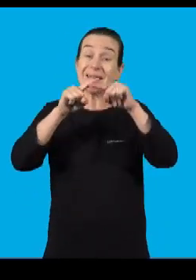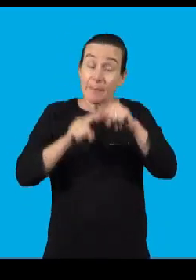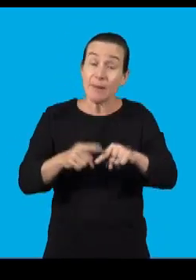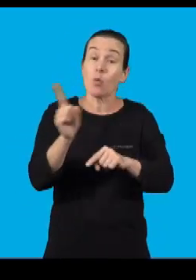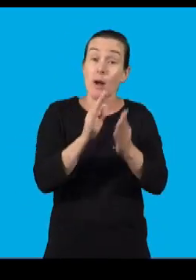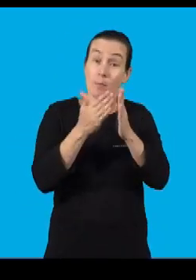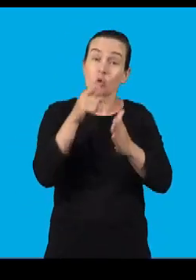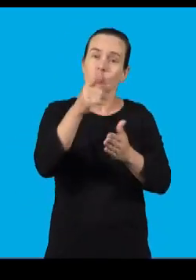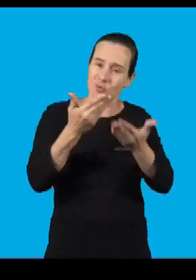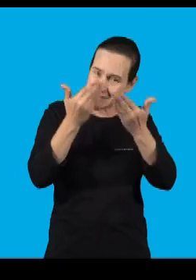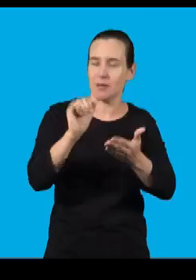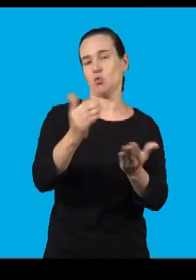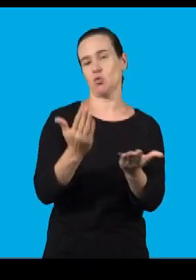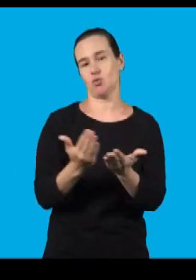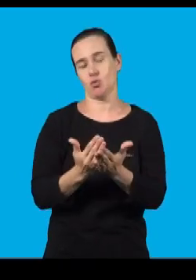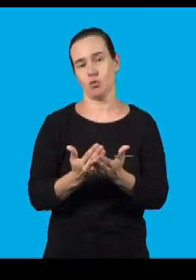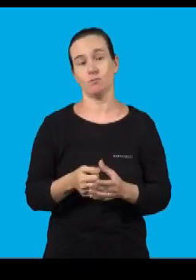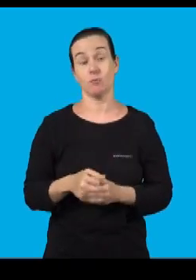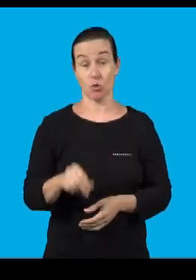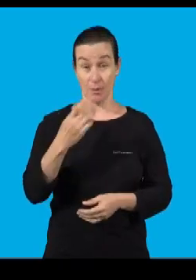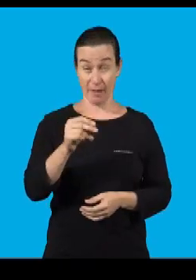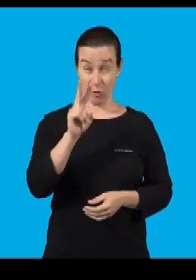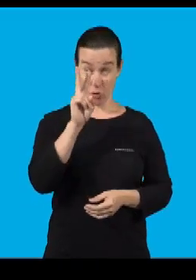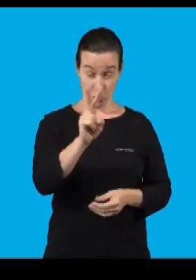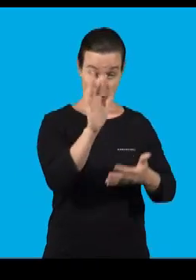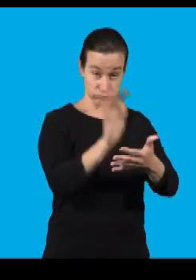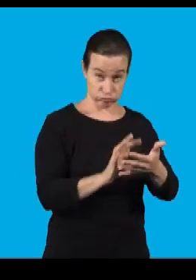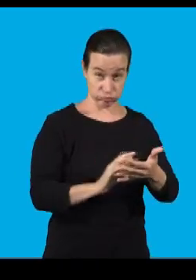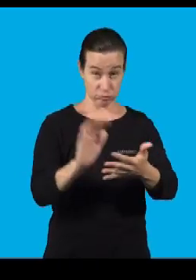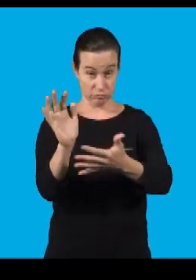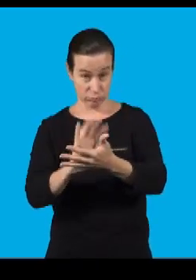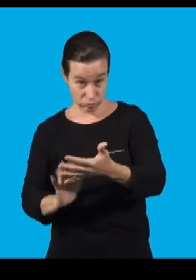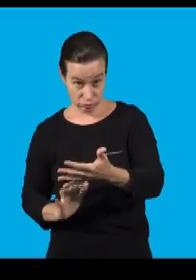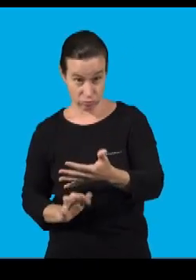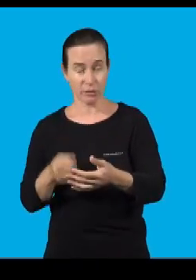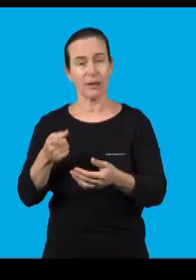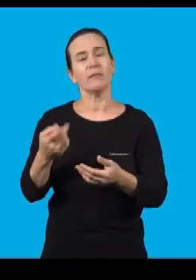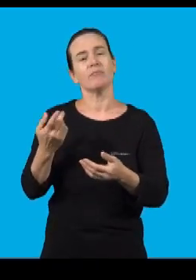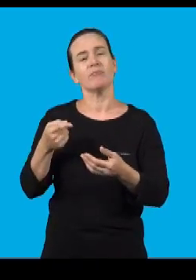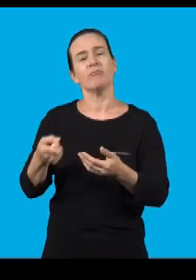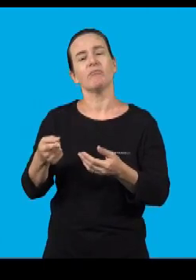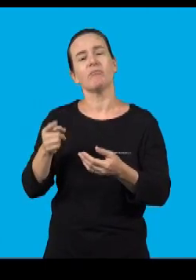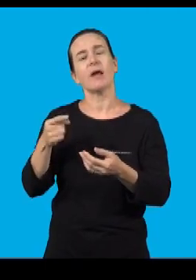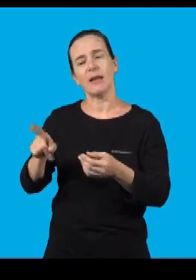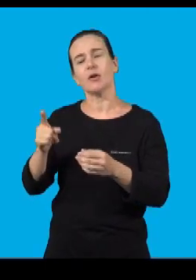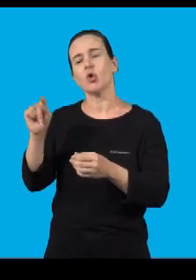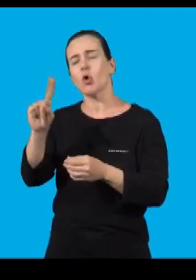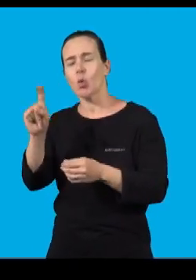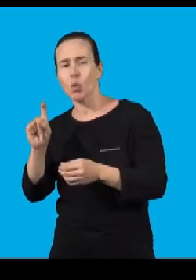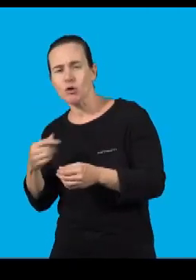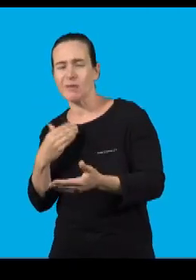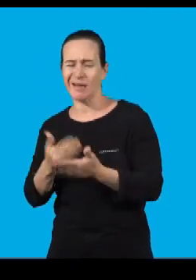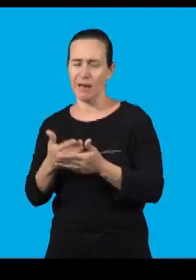questions, there will be 2 extracts, all right? Contextual style questions, which means you don't have to write stories, you just have to answer